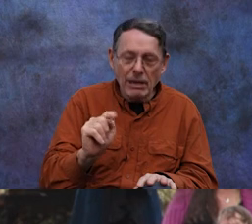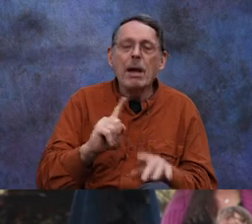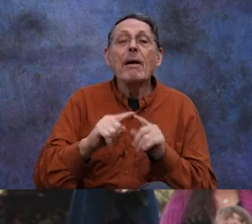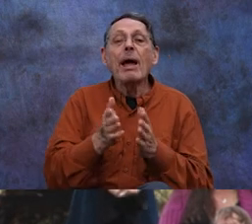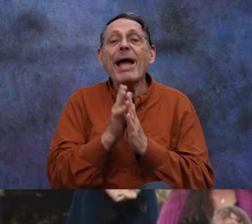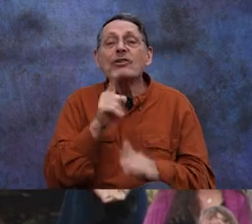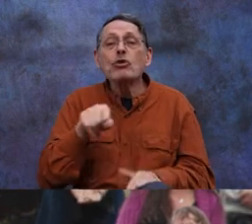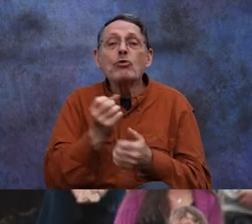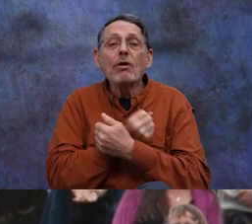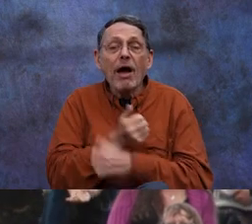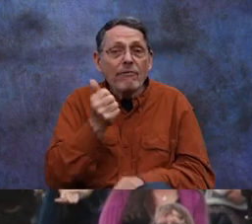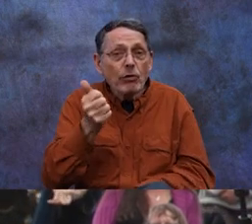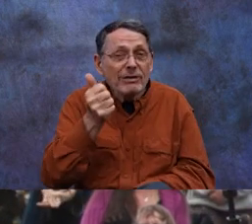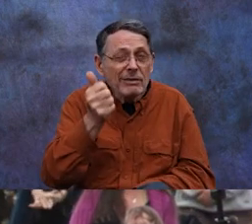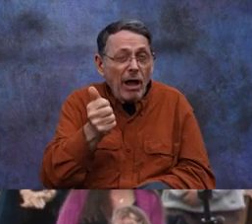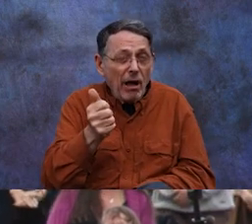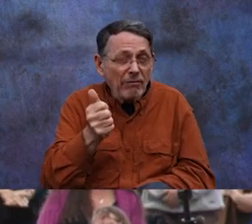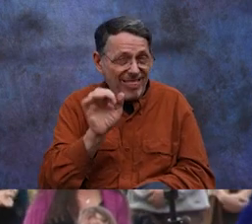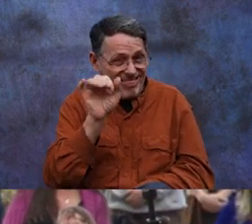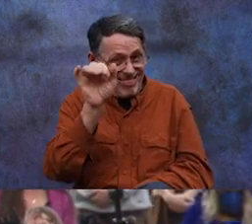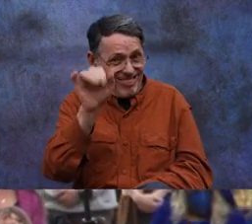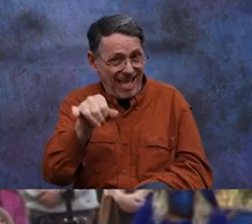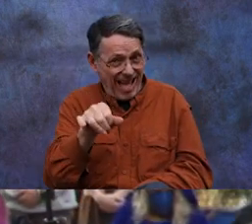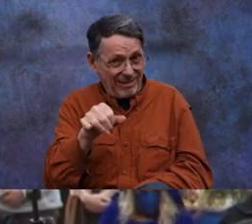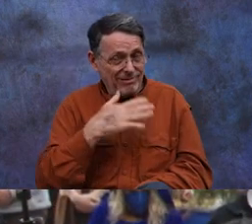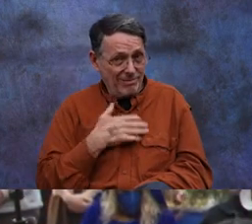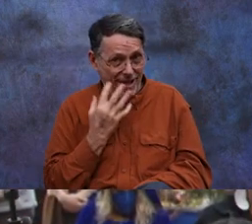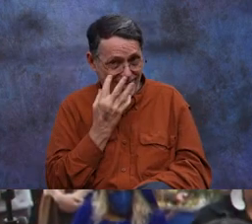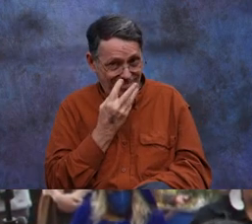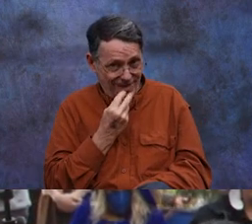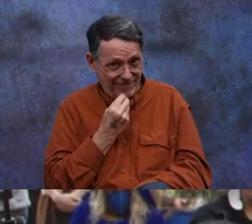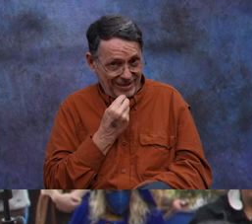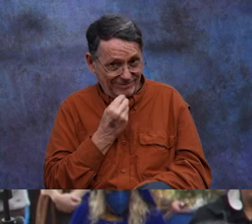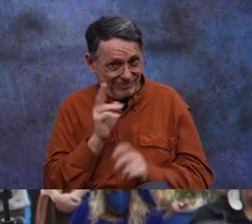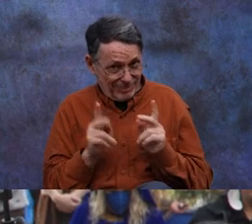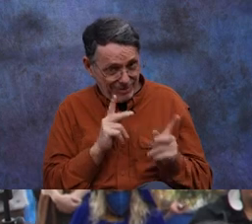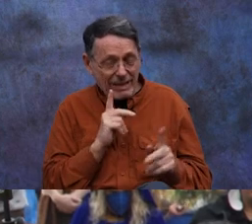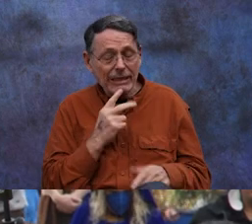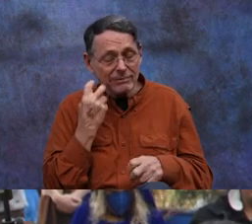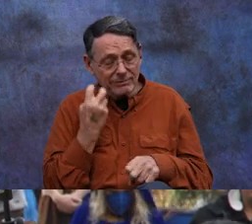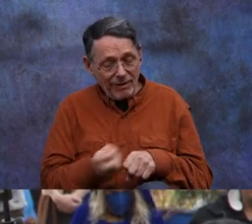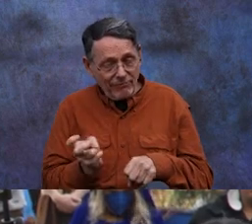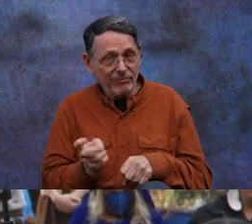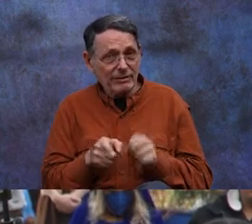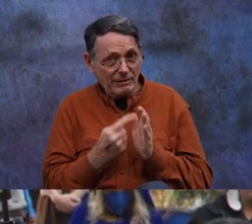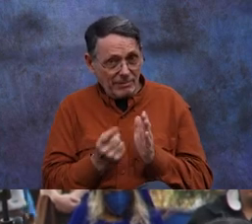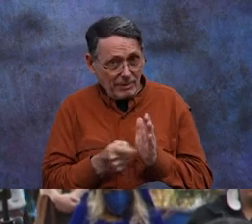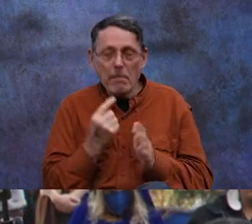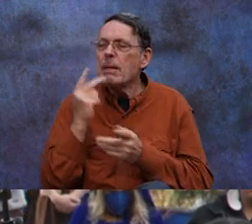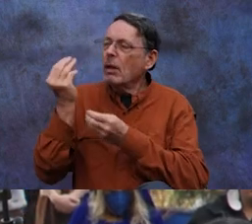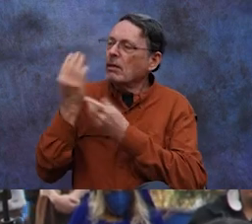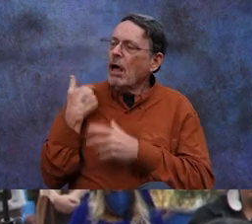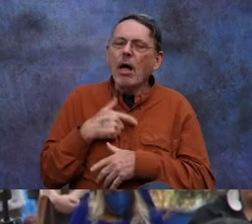to love yourself. Now that, my lovelies, is a very difficult thing sometimes, because we are told